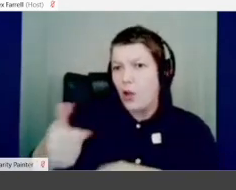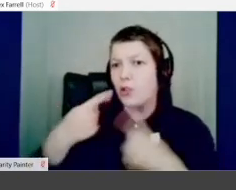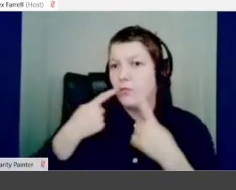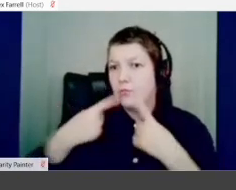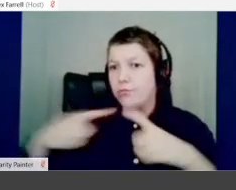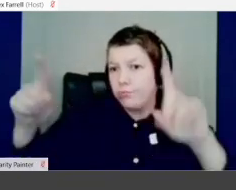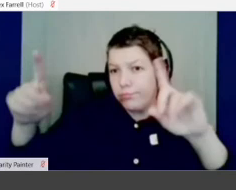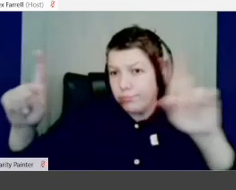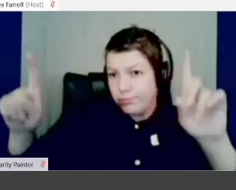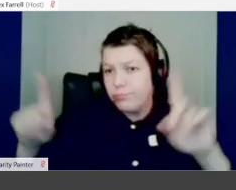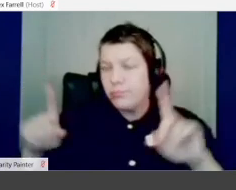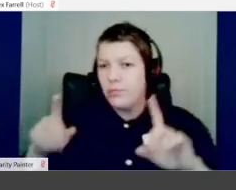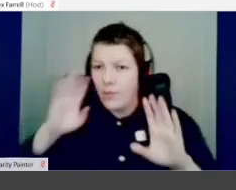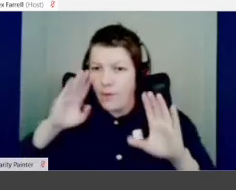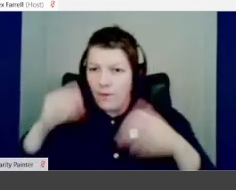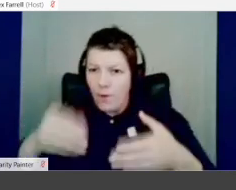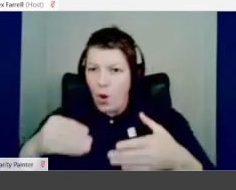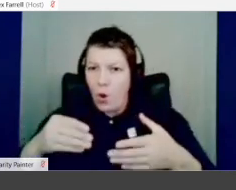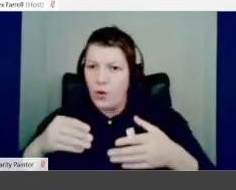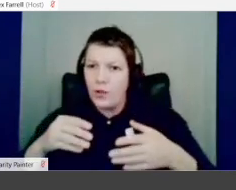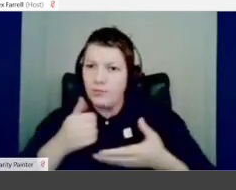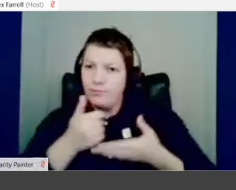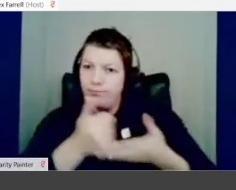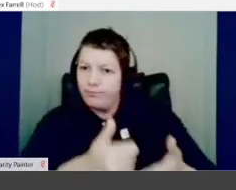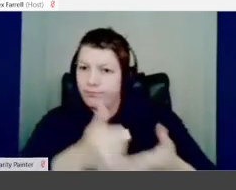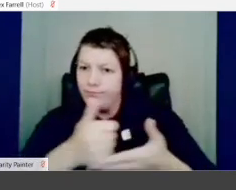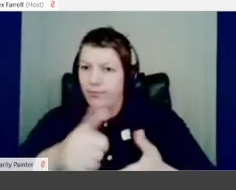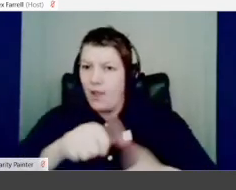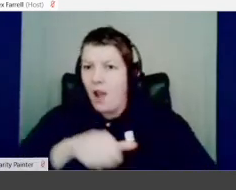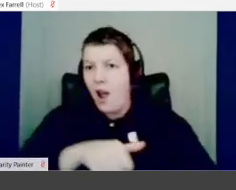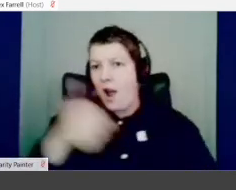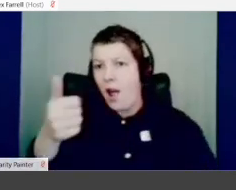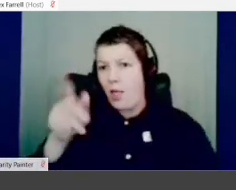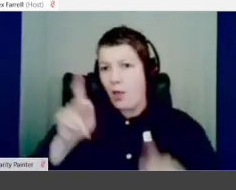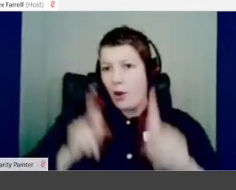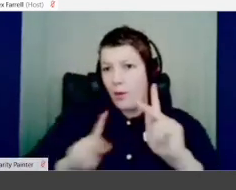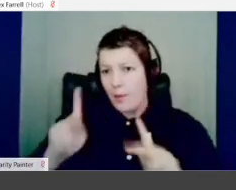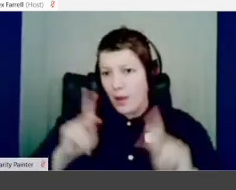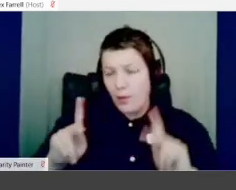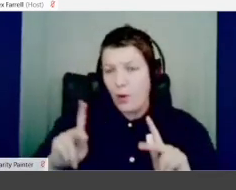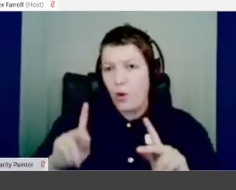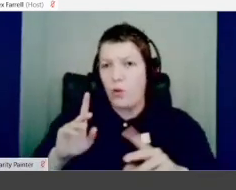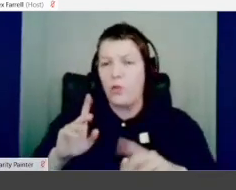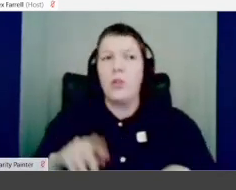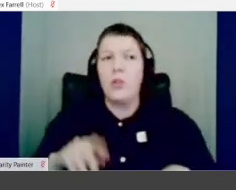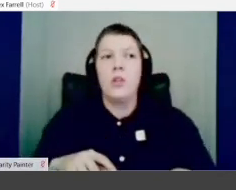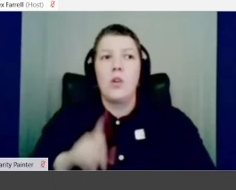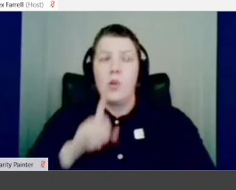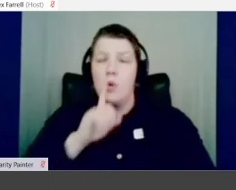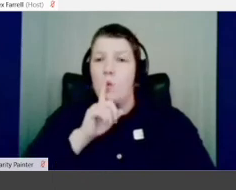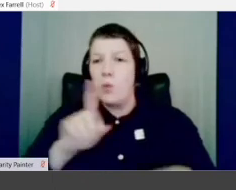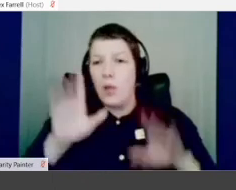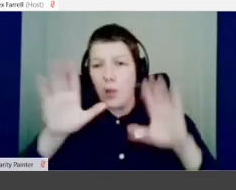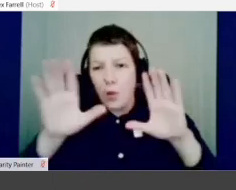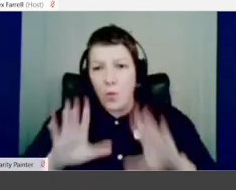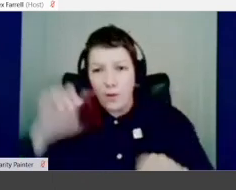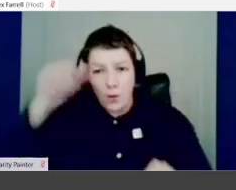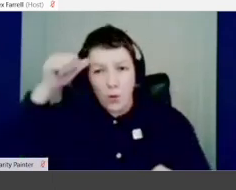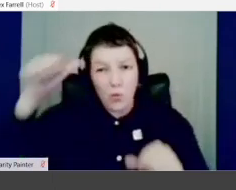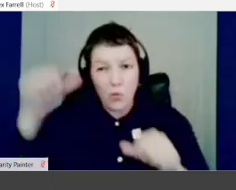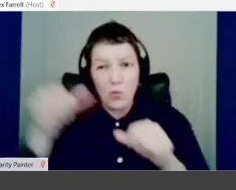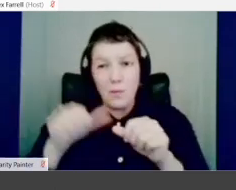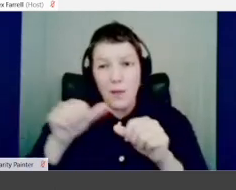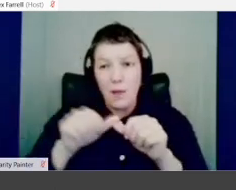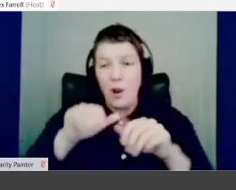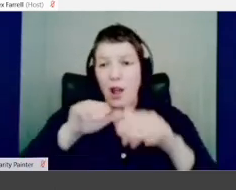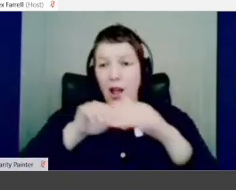that? And so I think it's a great thing to remind ourselves that accessibility isn't just